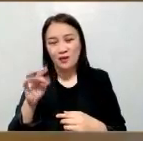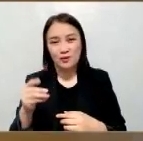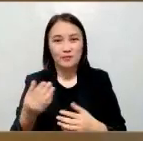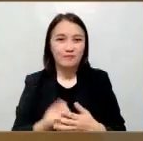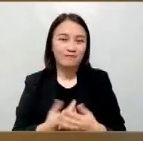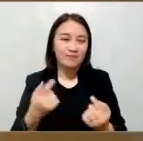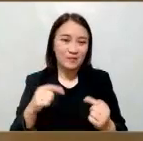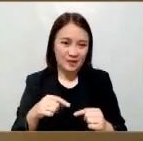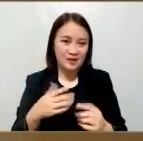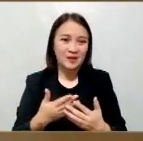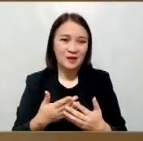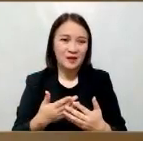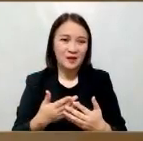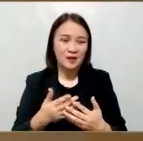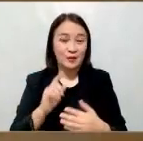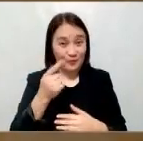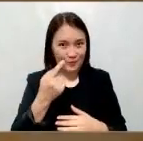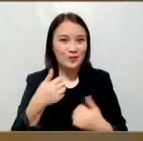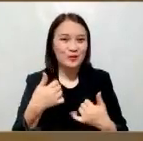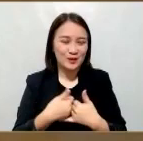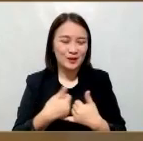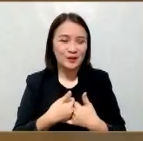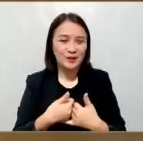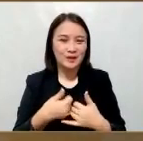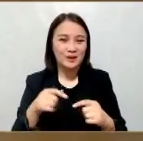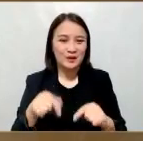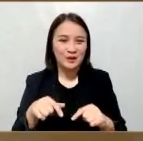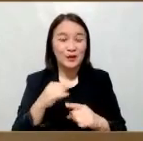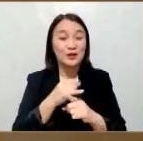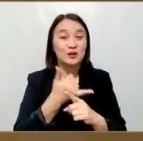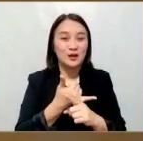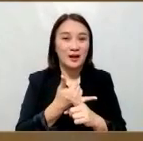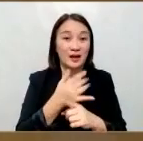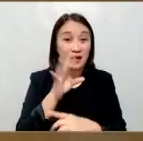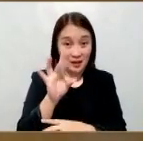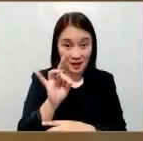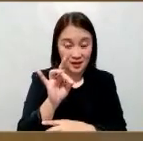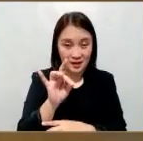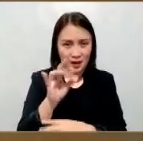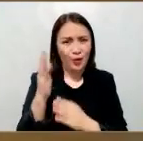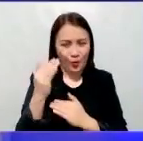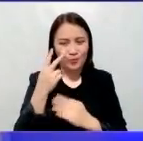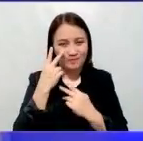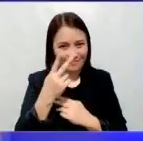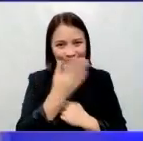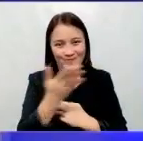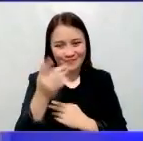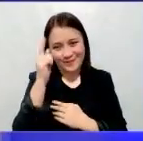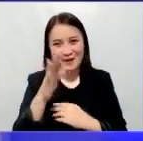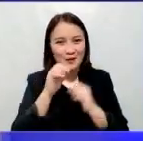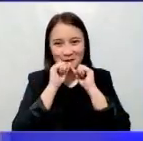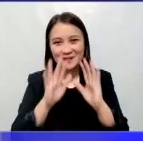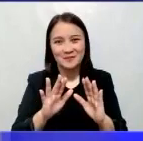Vegas. Game time's in July 8th and I hope to see y'all there. God bless. Lipa